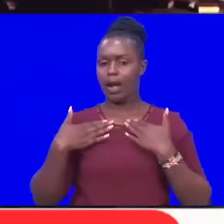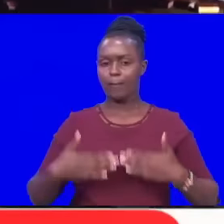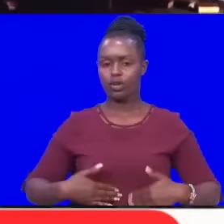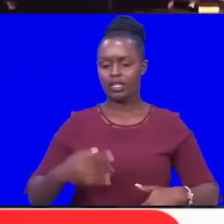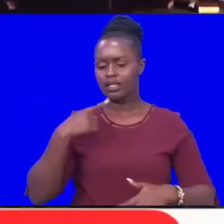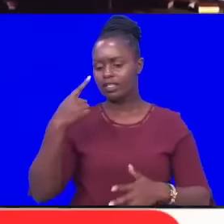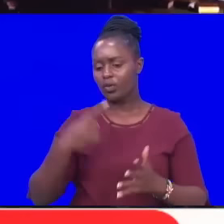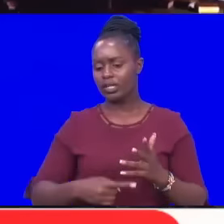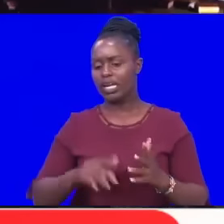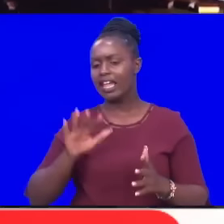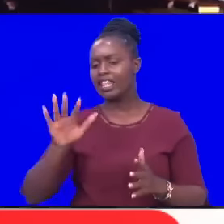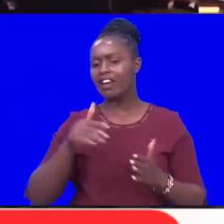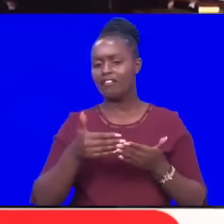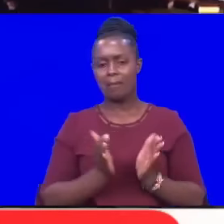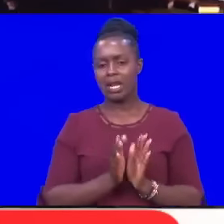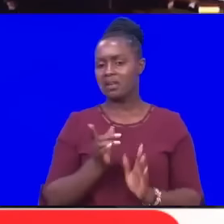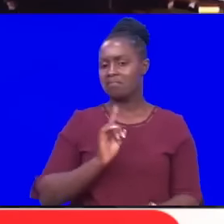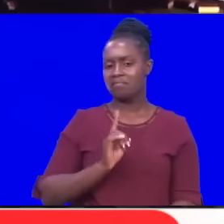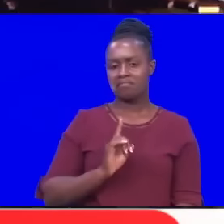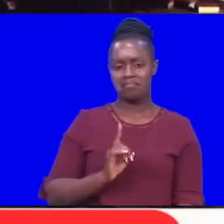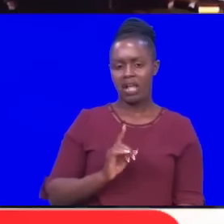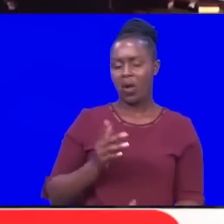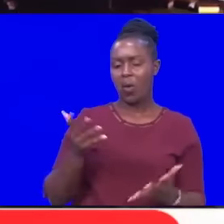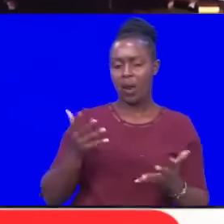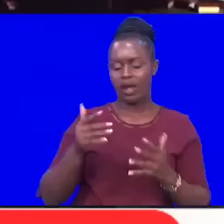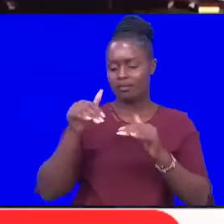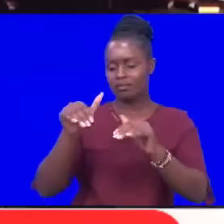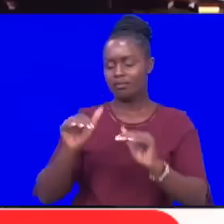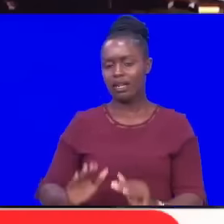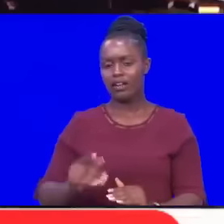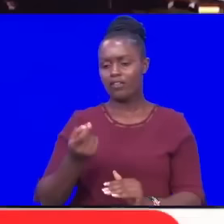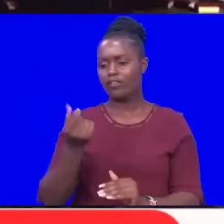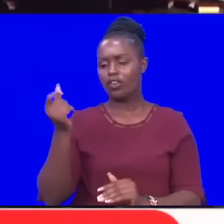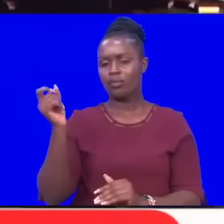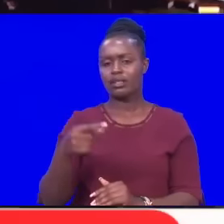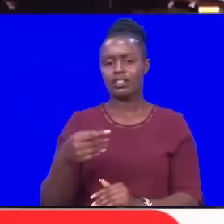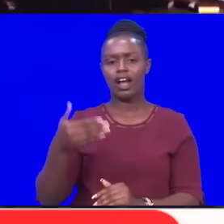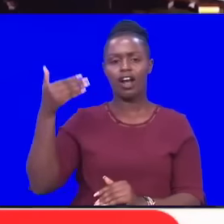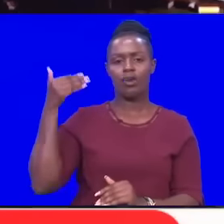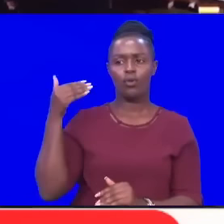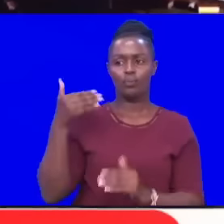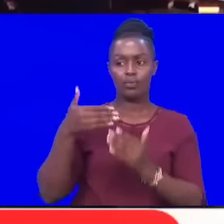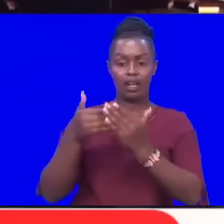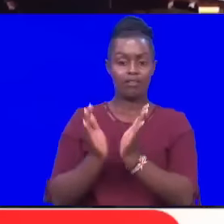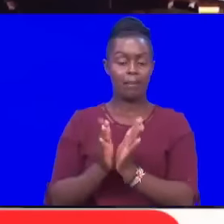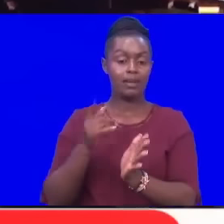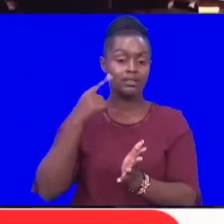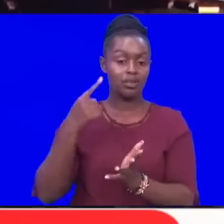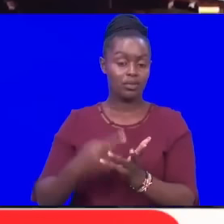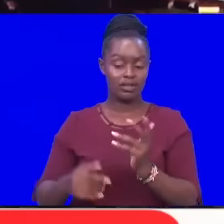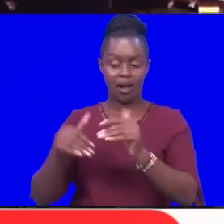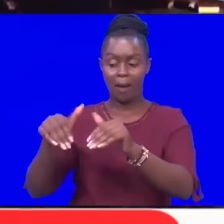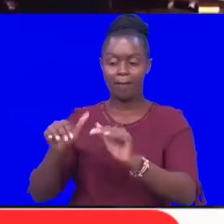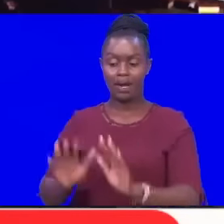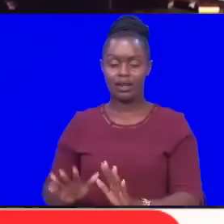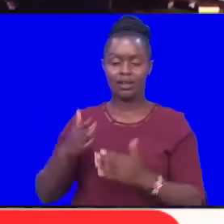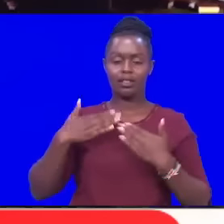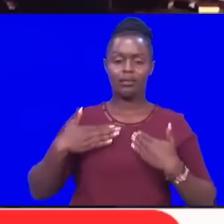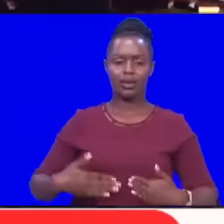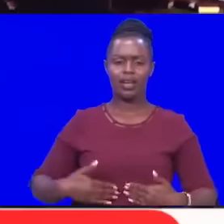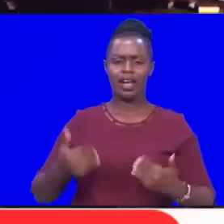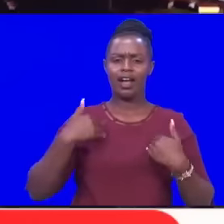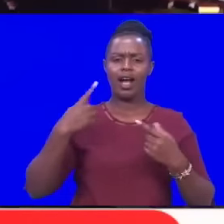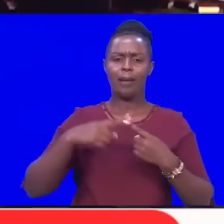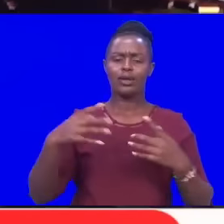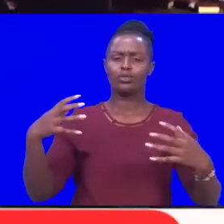of their kin, which they buried at their farm a few months ago. The family says that since burying the body, a series of shocking events have